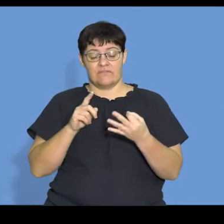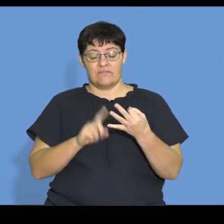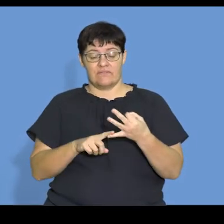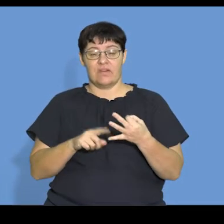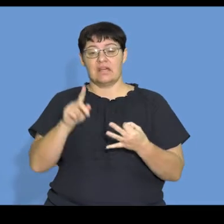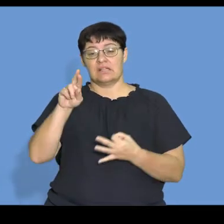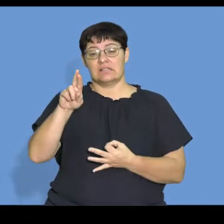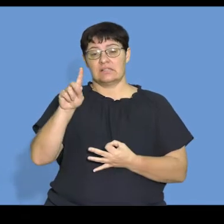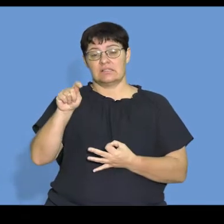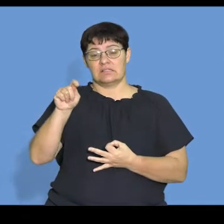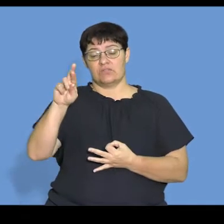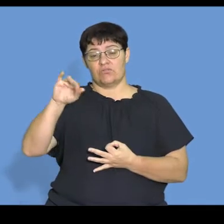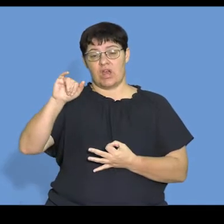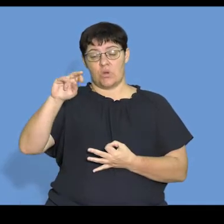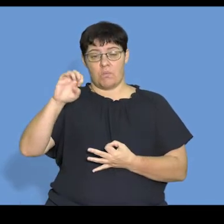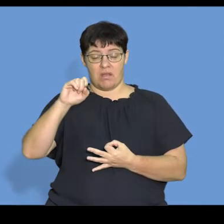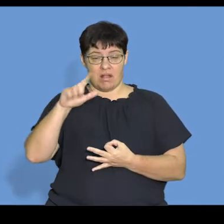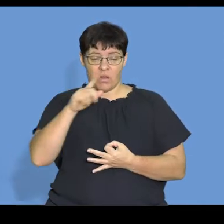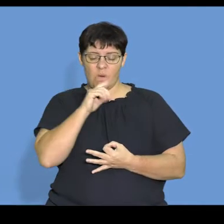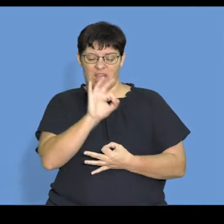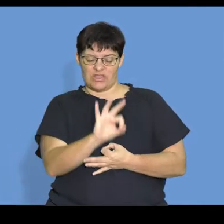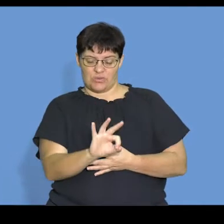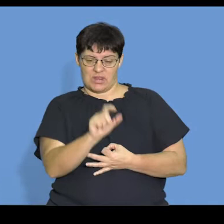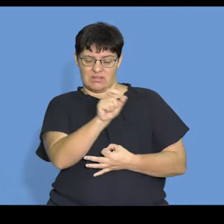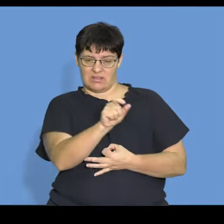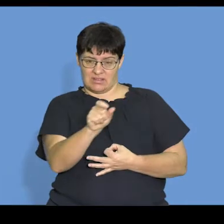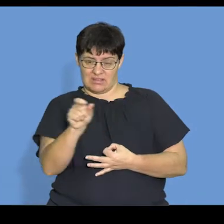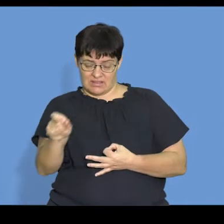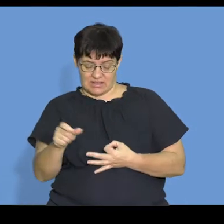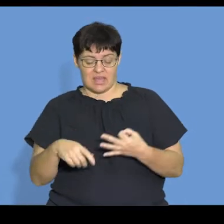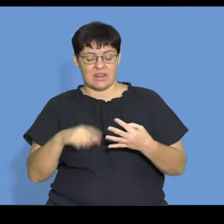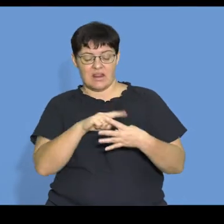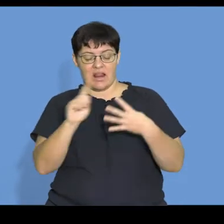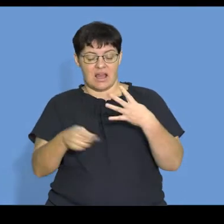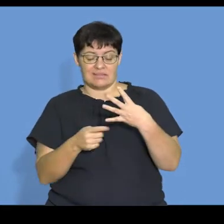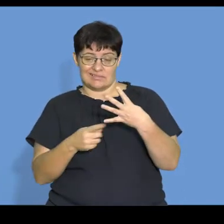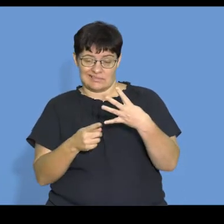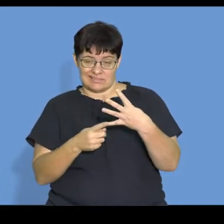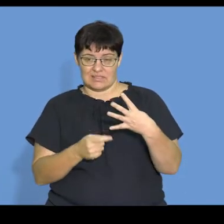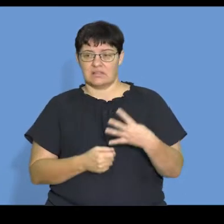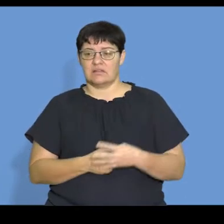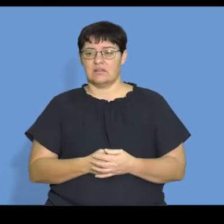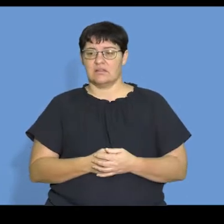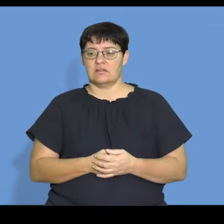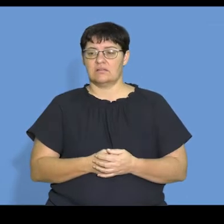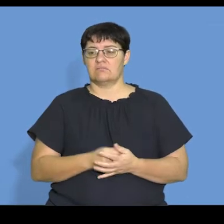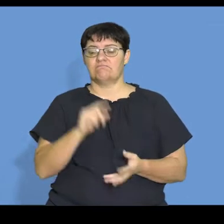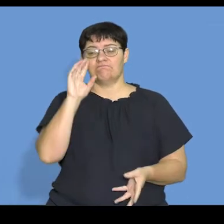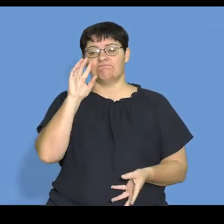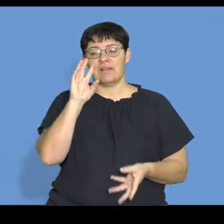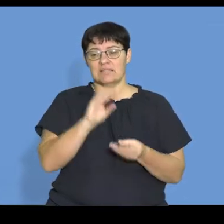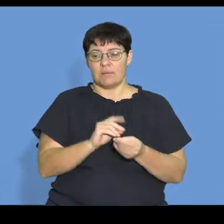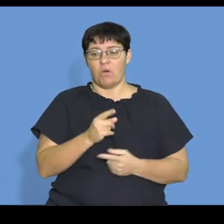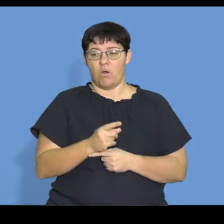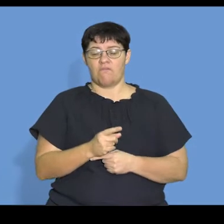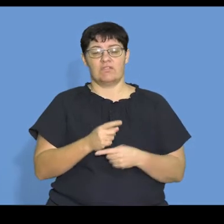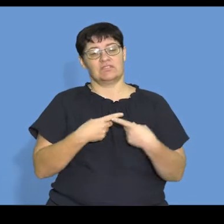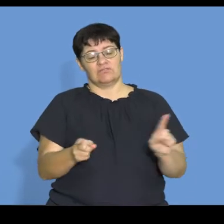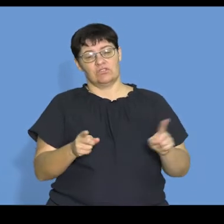trinomial. Remember when it has 3 terms. And then lastly, it will be sum or difference of cubes.